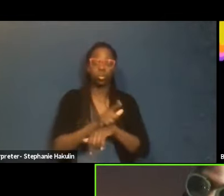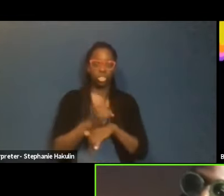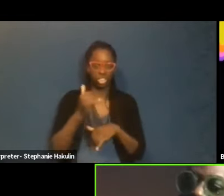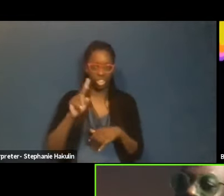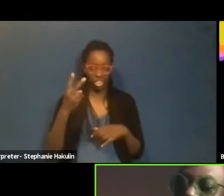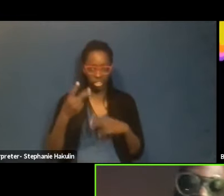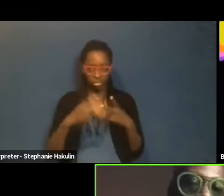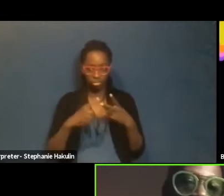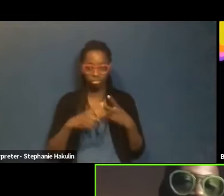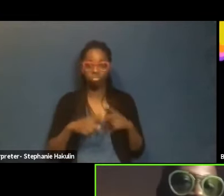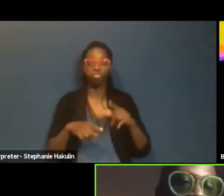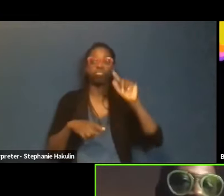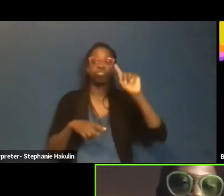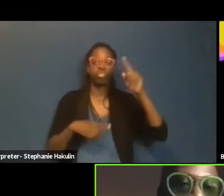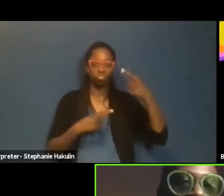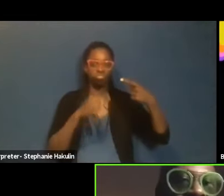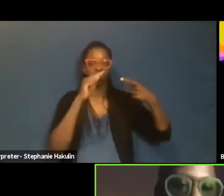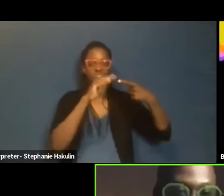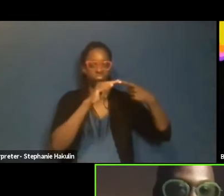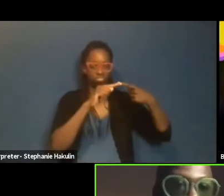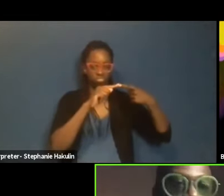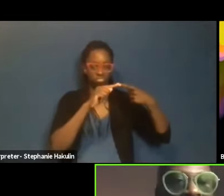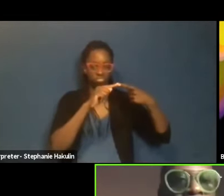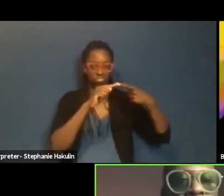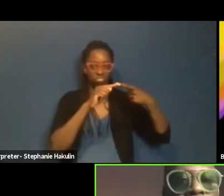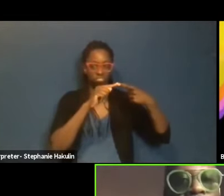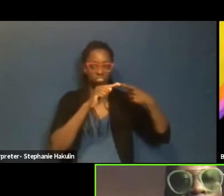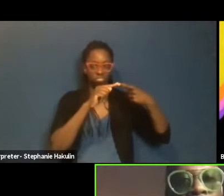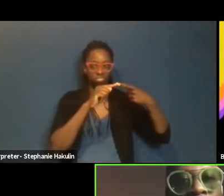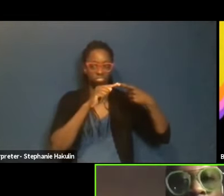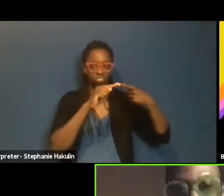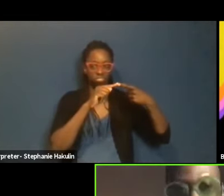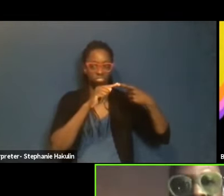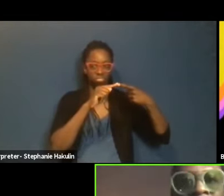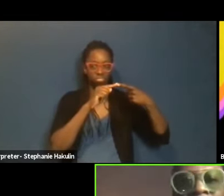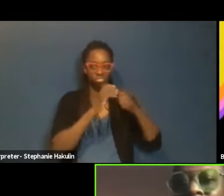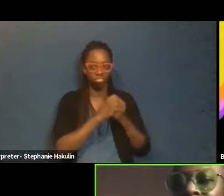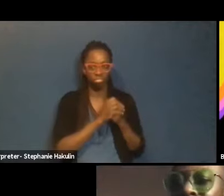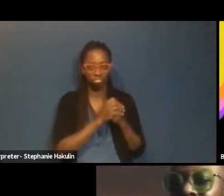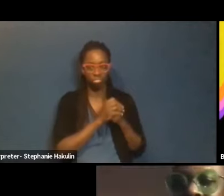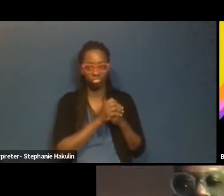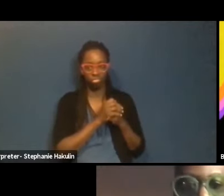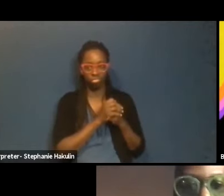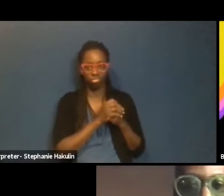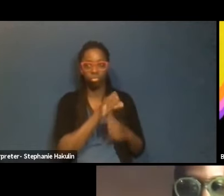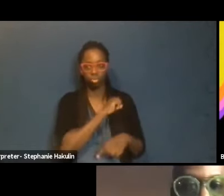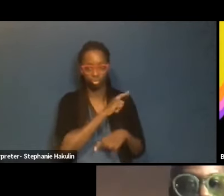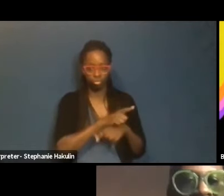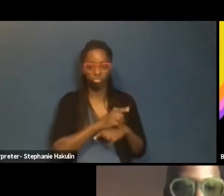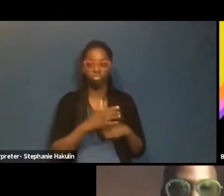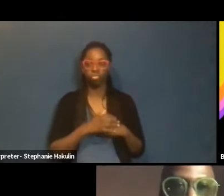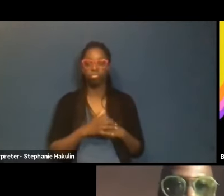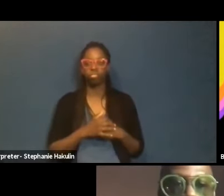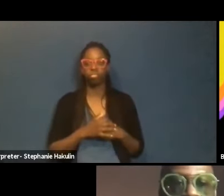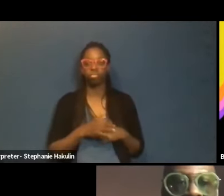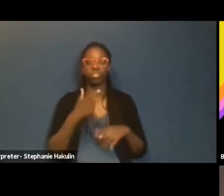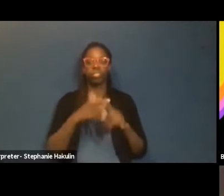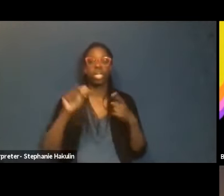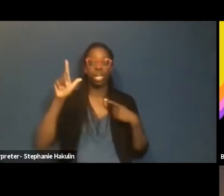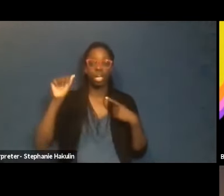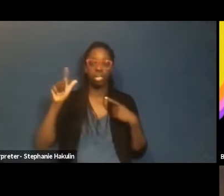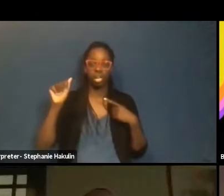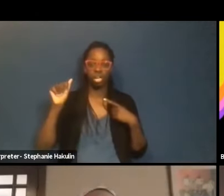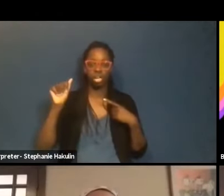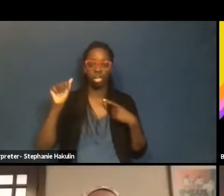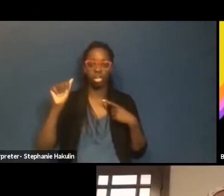the fresh coast, y'all. Please give it up for the poet from Los Angeles. I tried to be cool